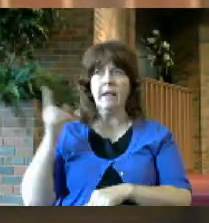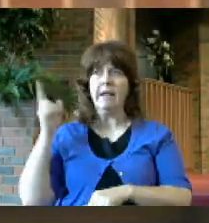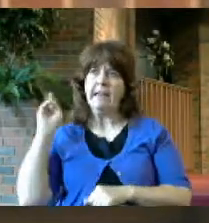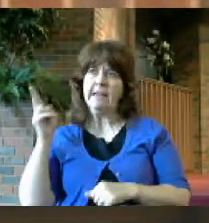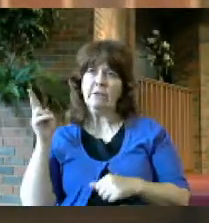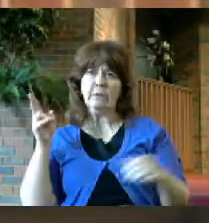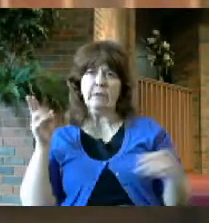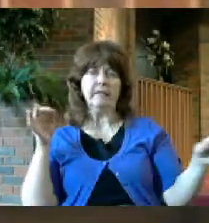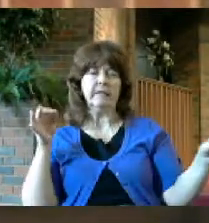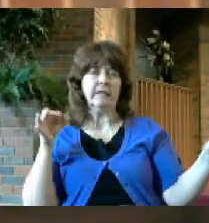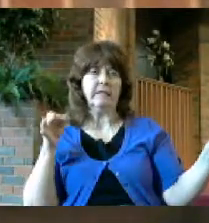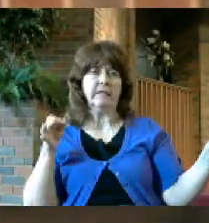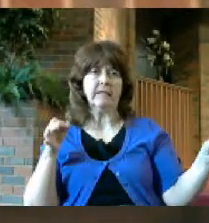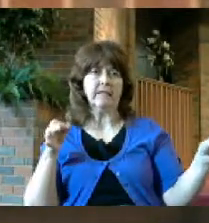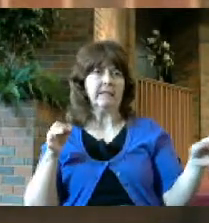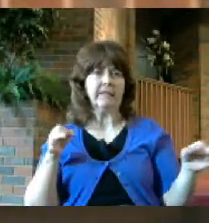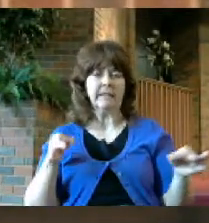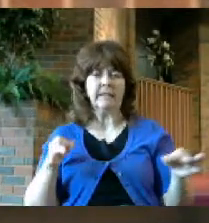path here.